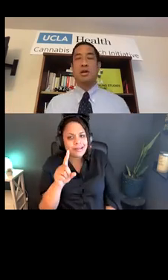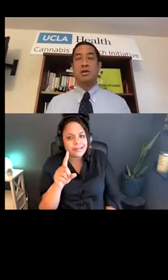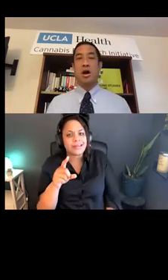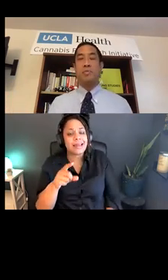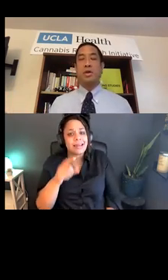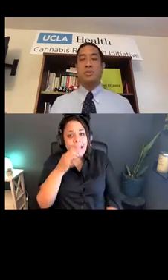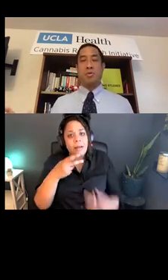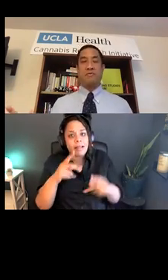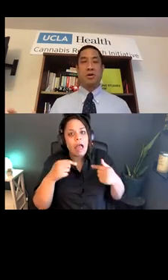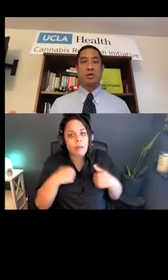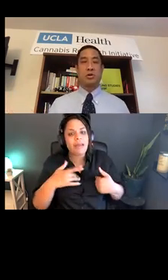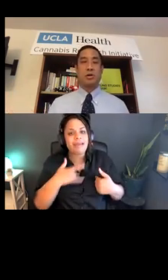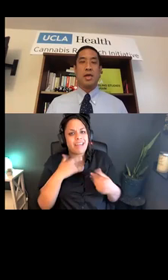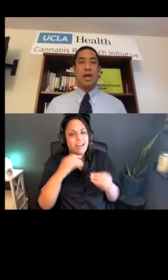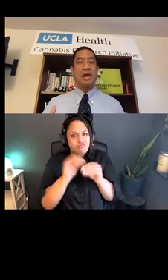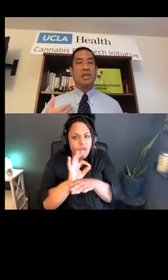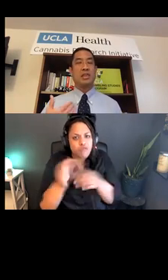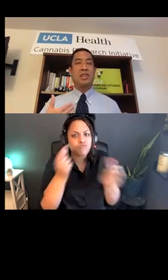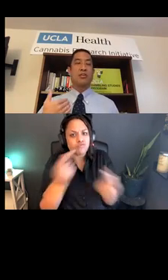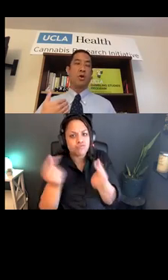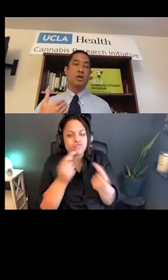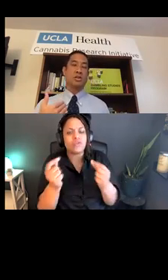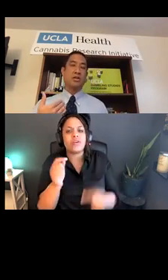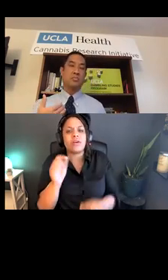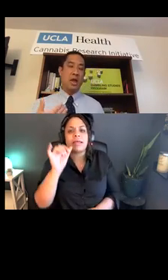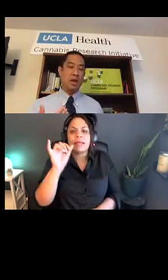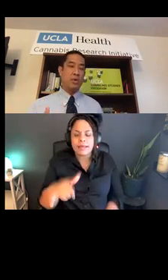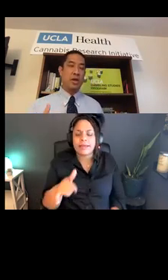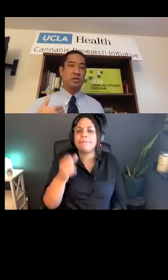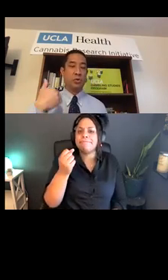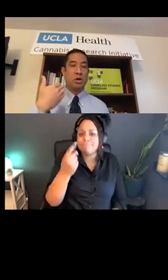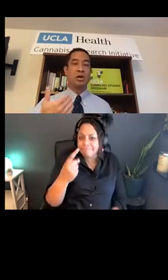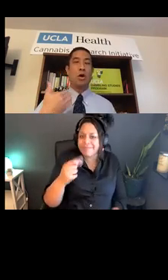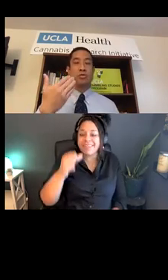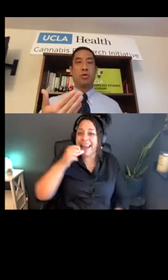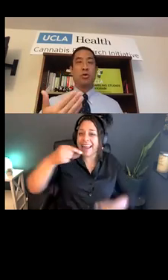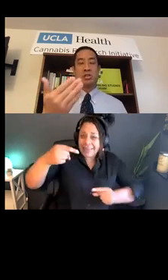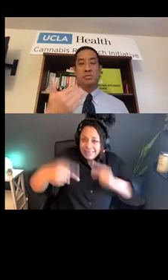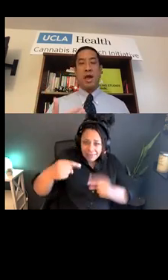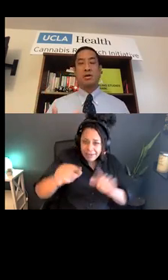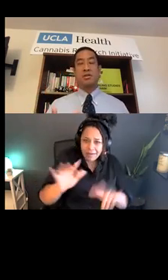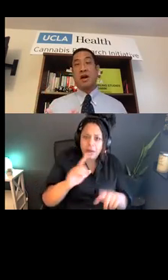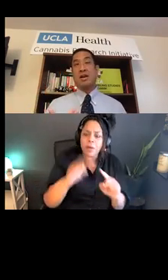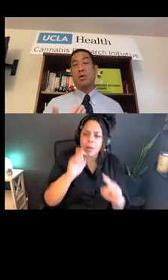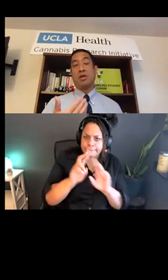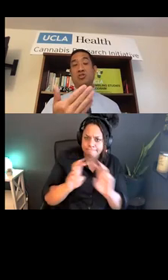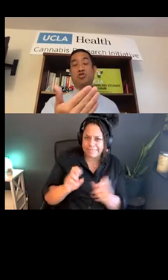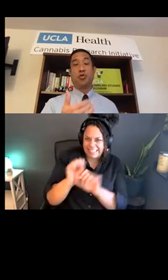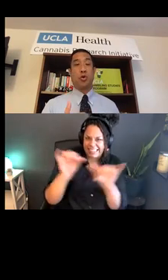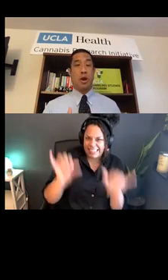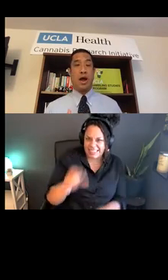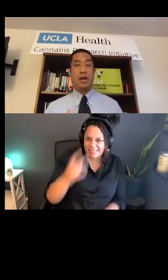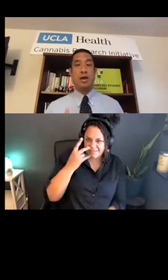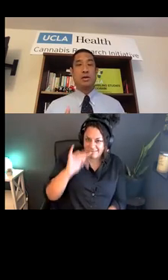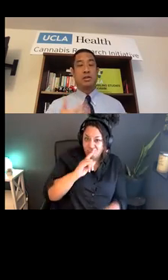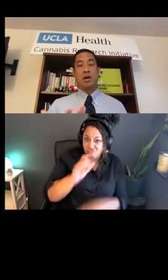me to help me be more functional. And I think that's where, instead of debating, we have to really go through systematically to find out whether that's true